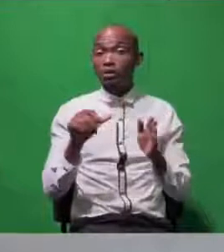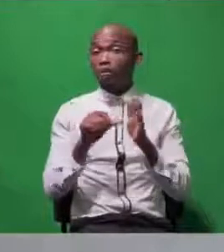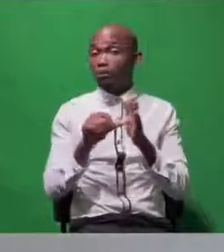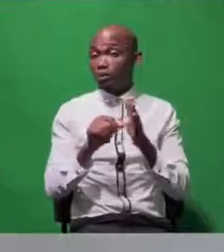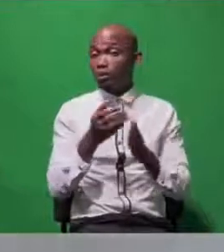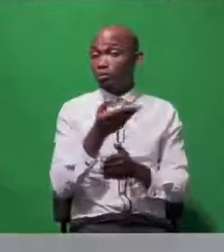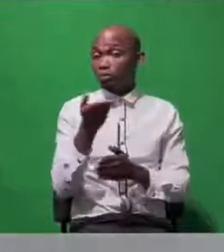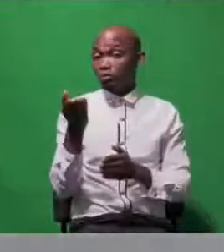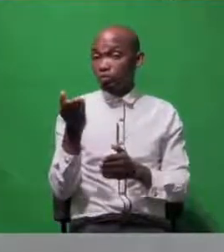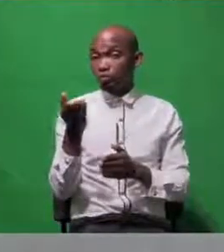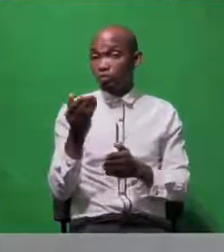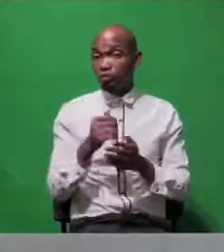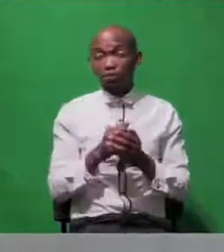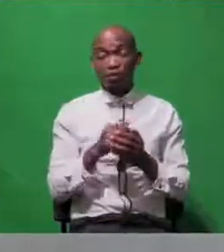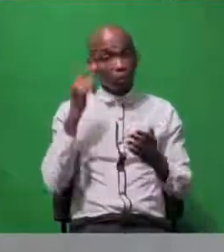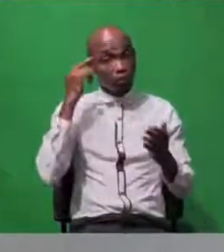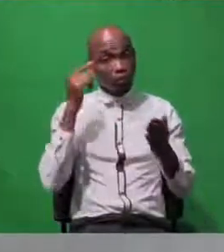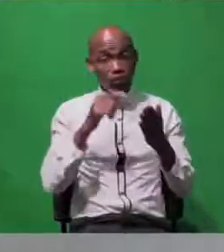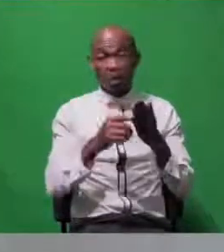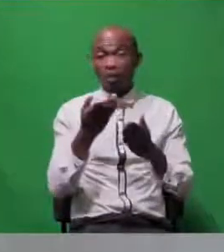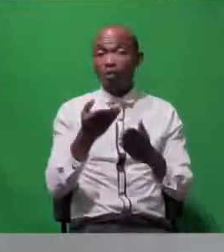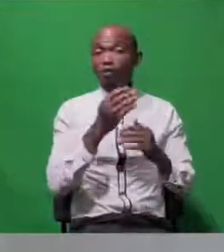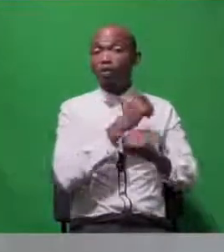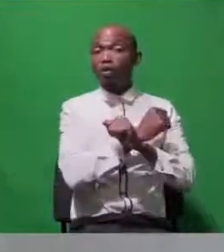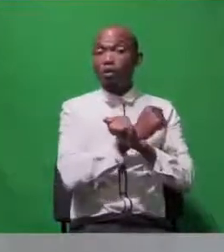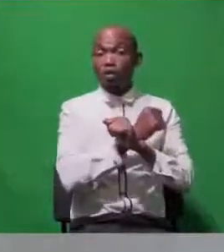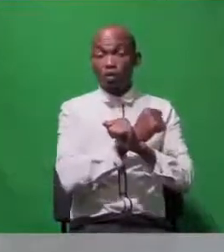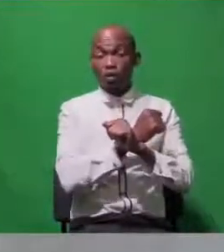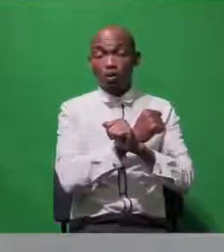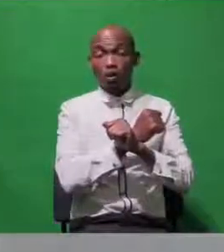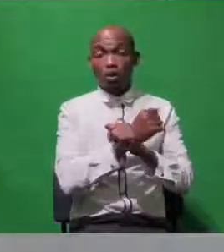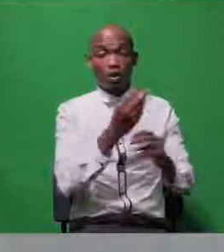try to define colonial education?